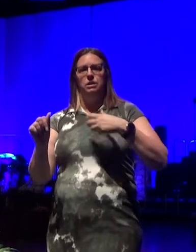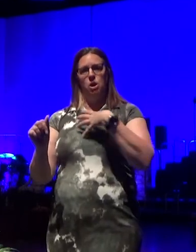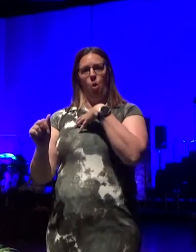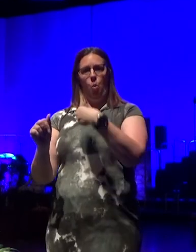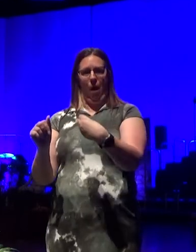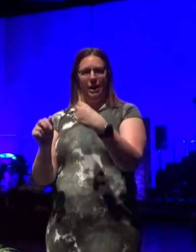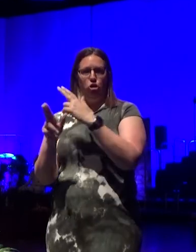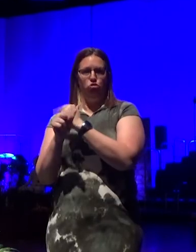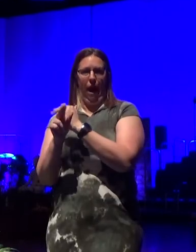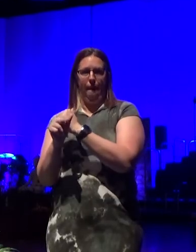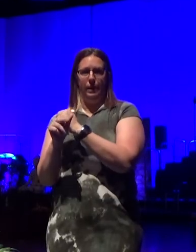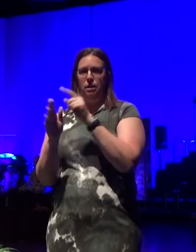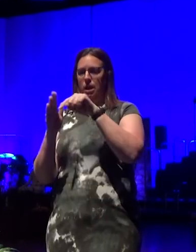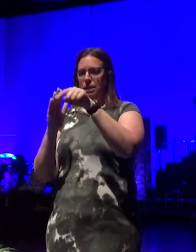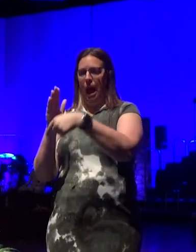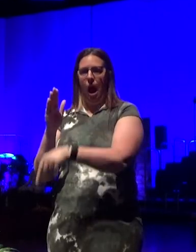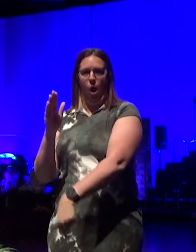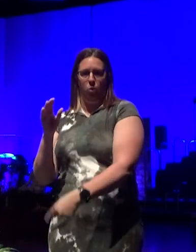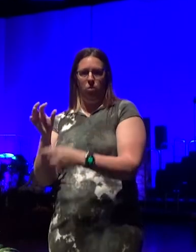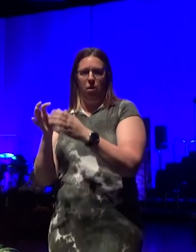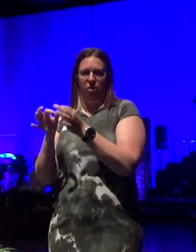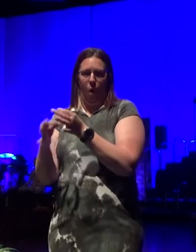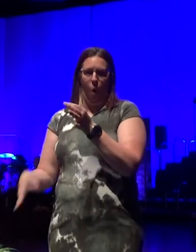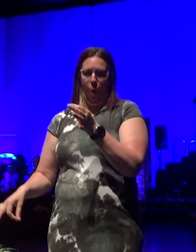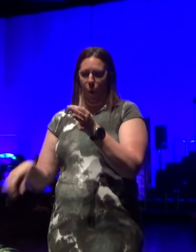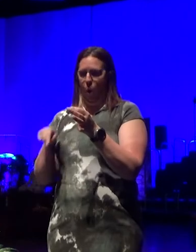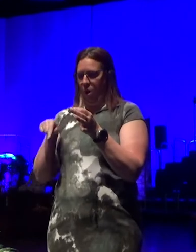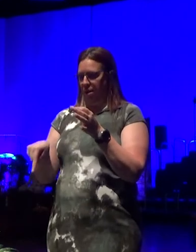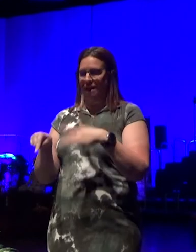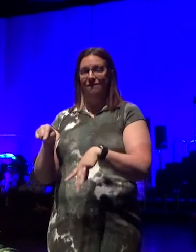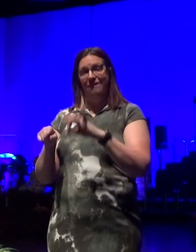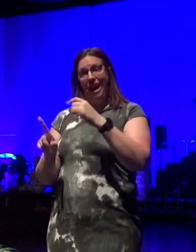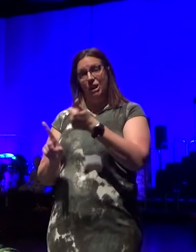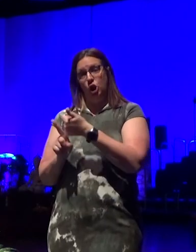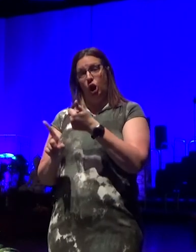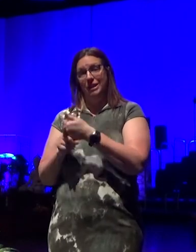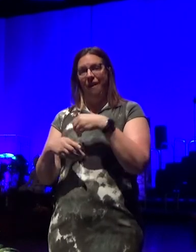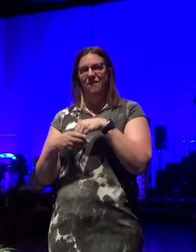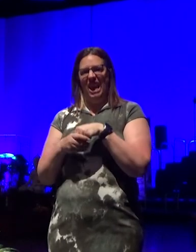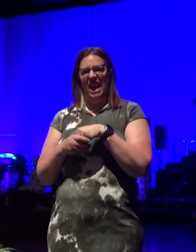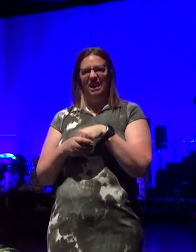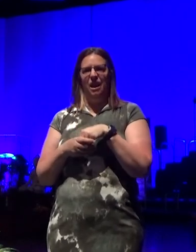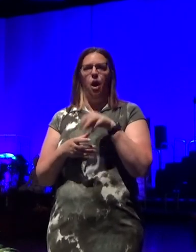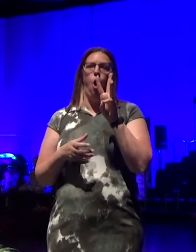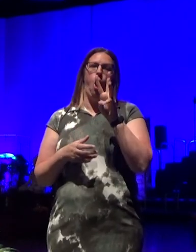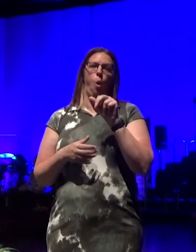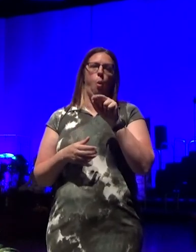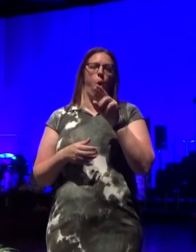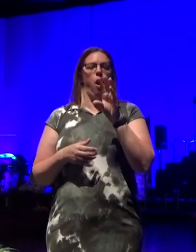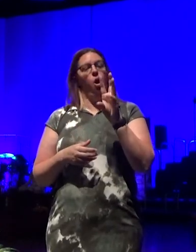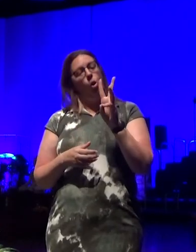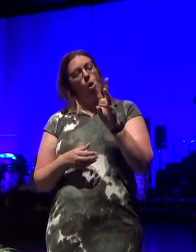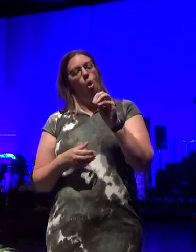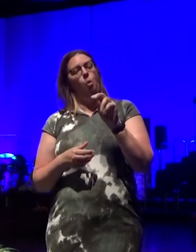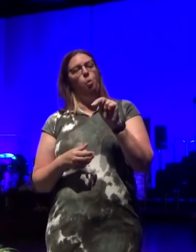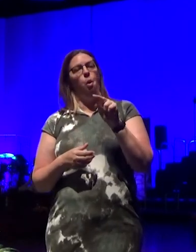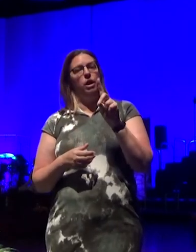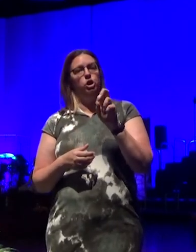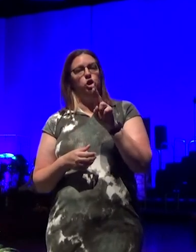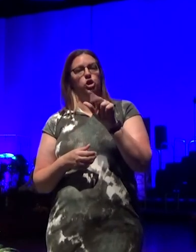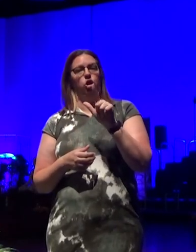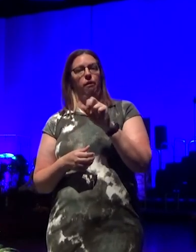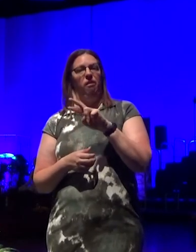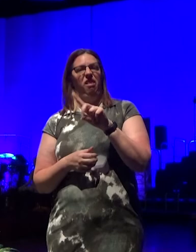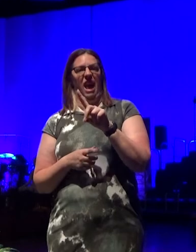and she finds herself in this kind of wonderland purgatory, right? This kind of waiting room.